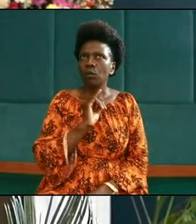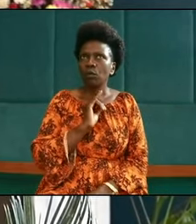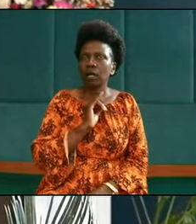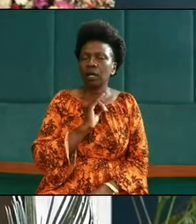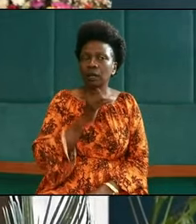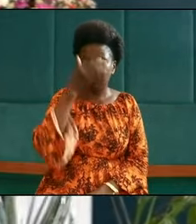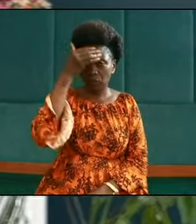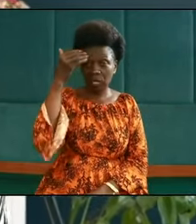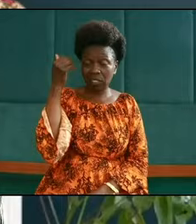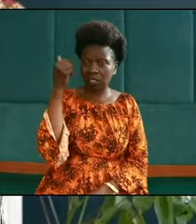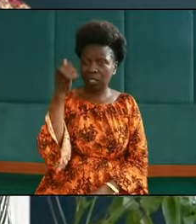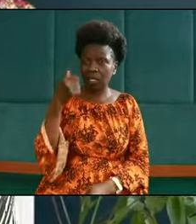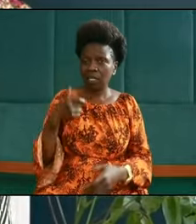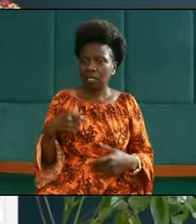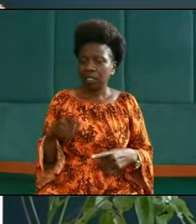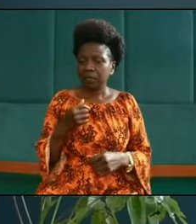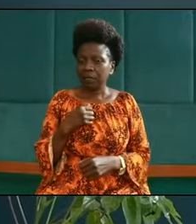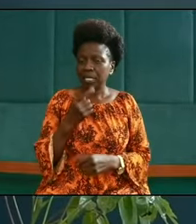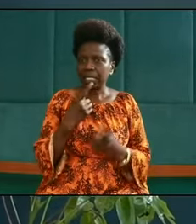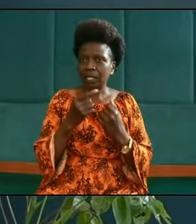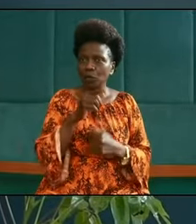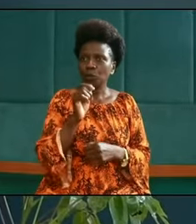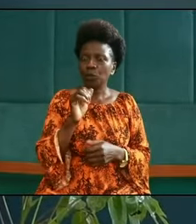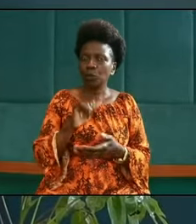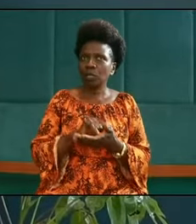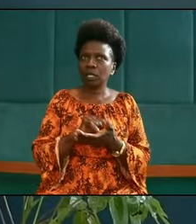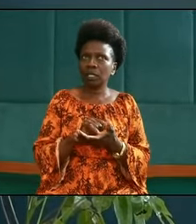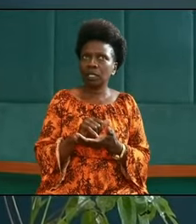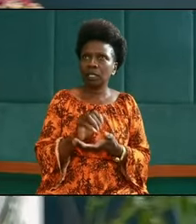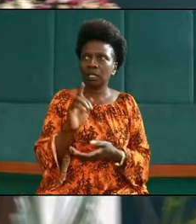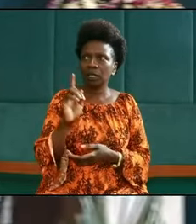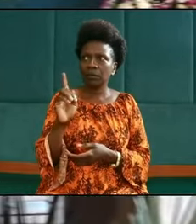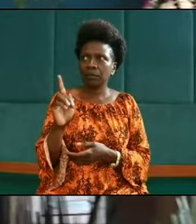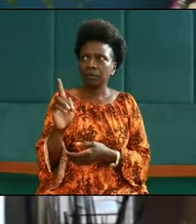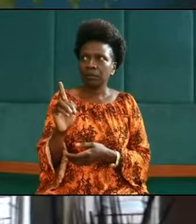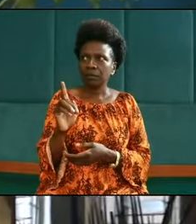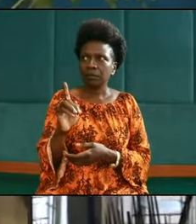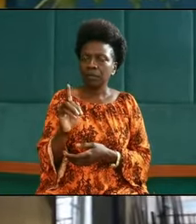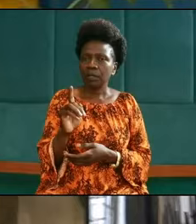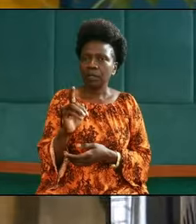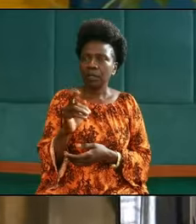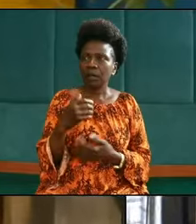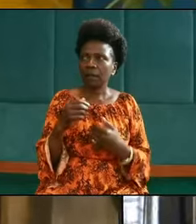Before I forget, let me tell you that I accompanied a group of